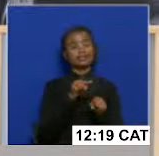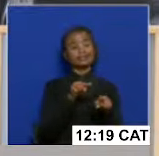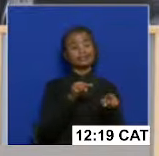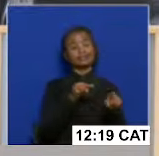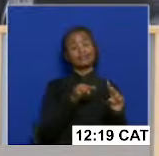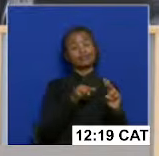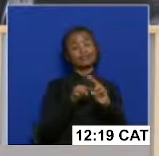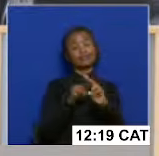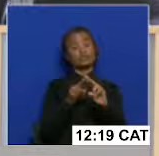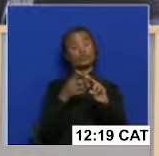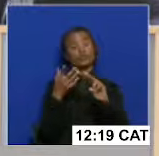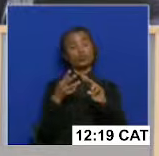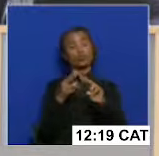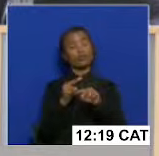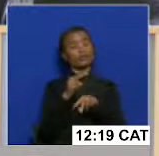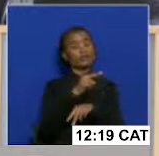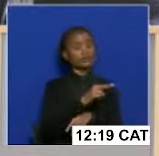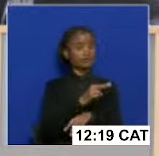facing.